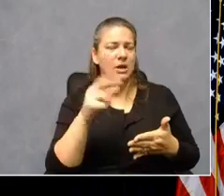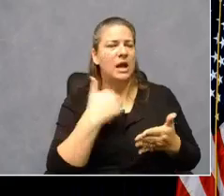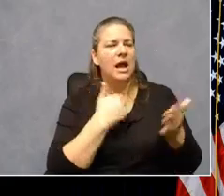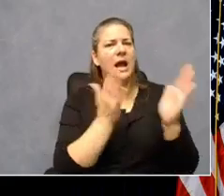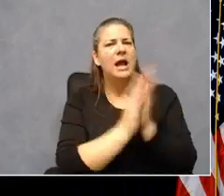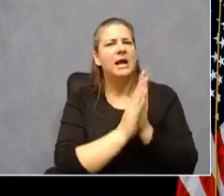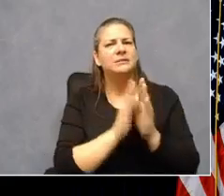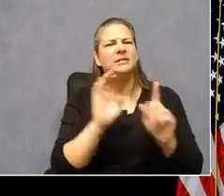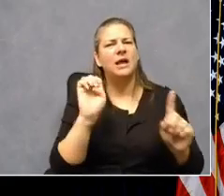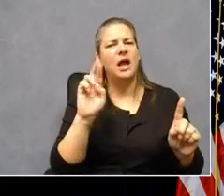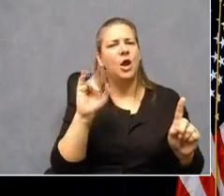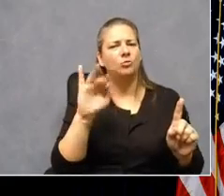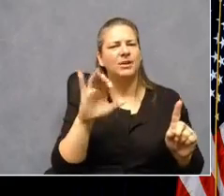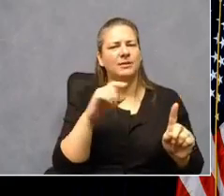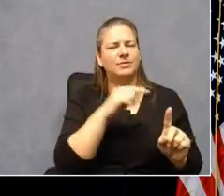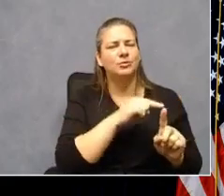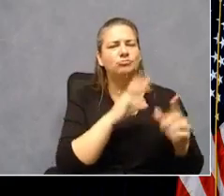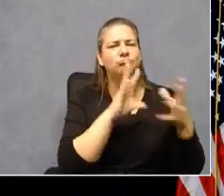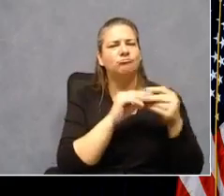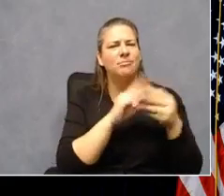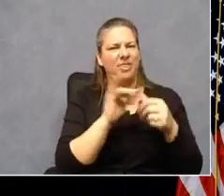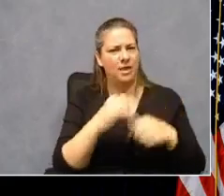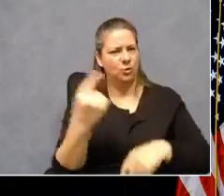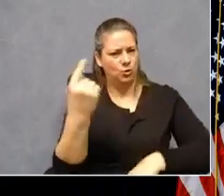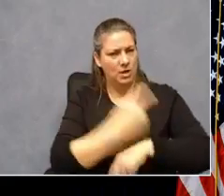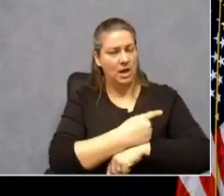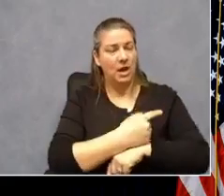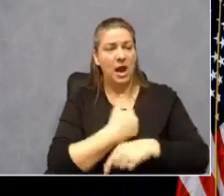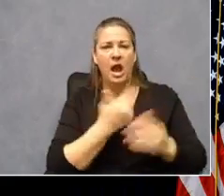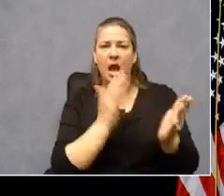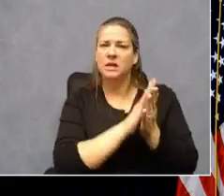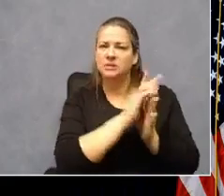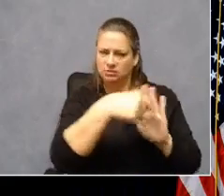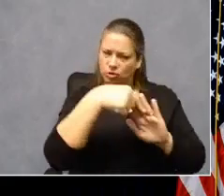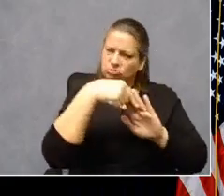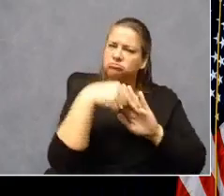go through that today, and I asked him to do it in depth, so that was my fault.